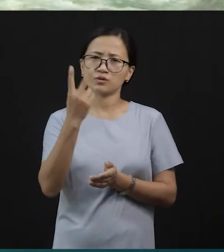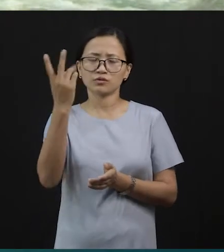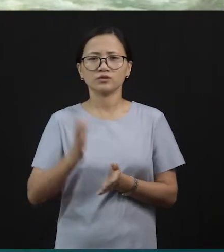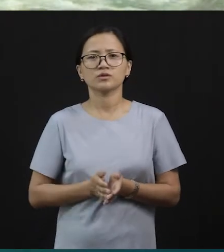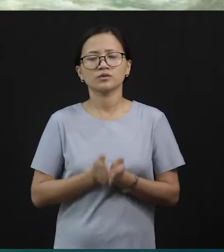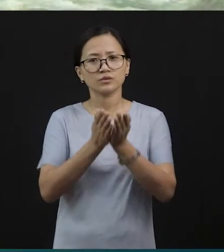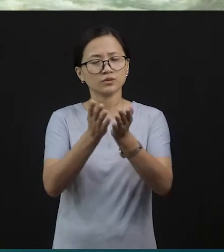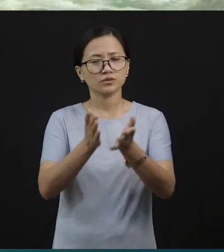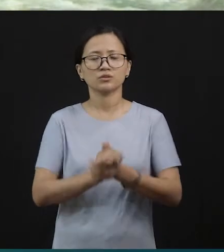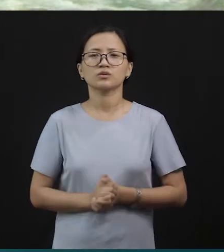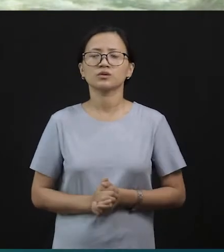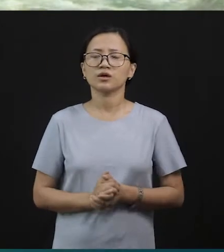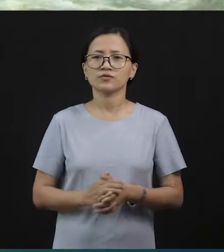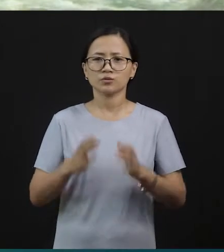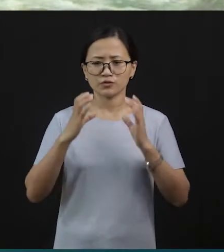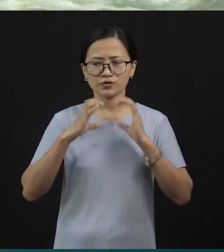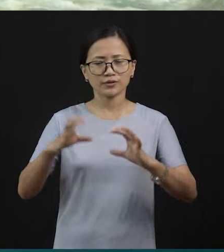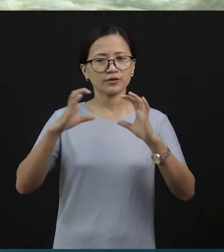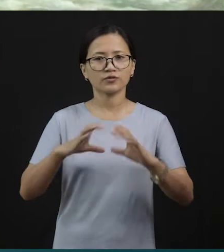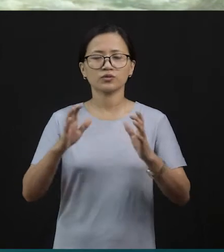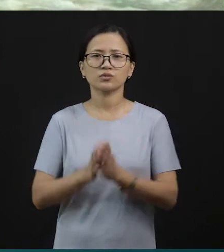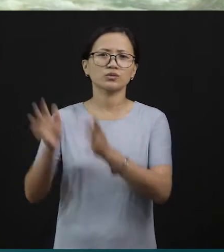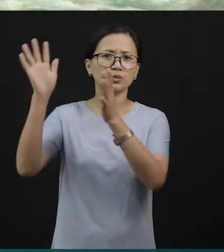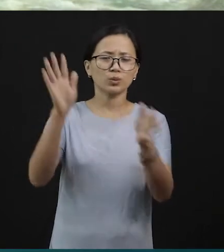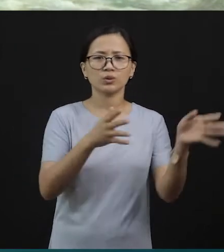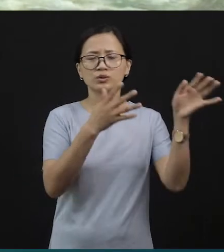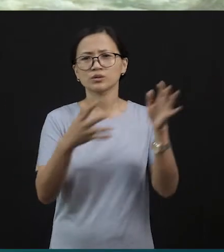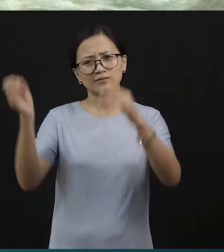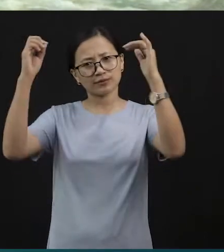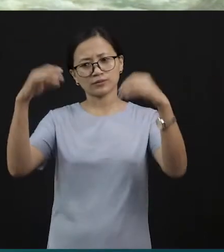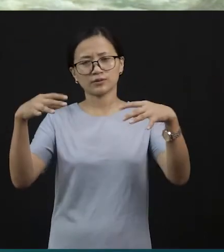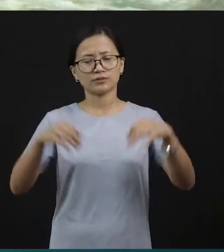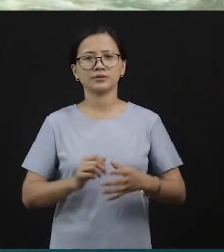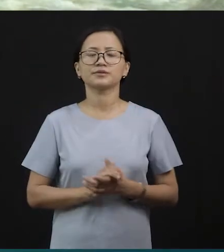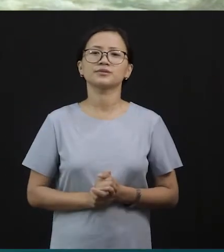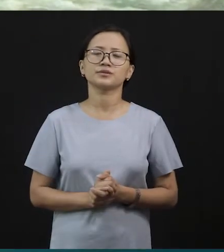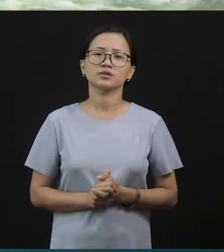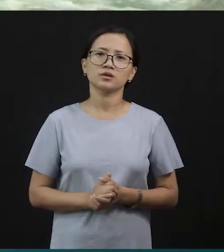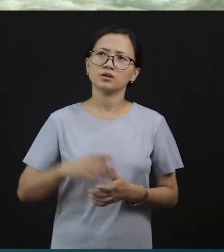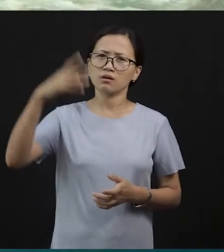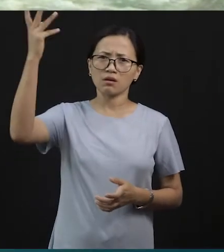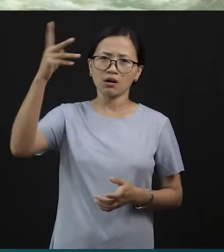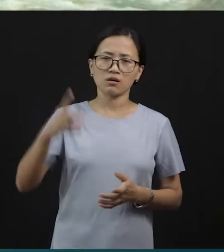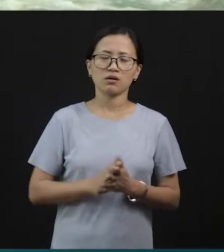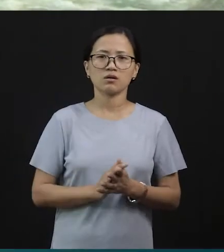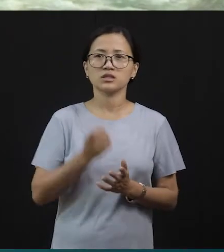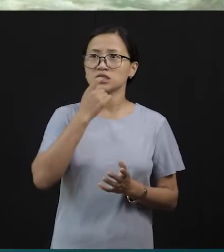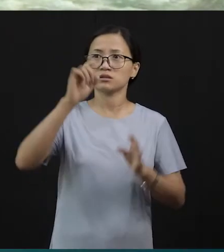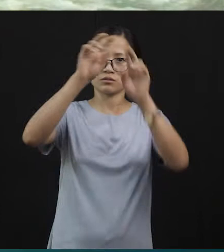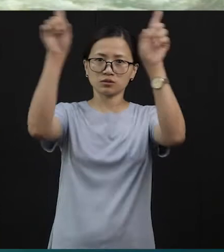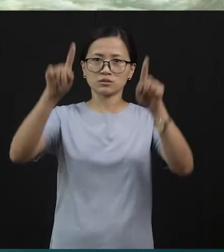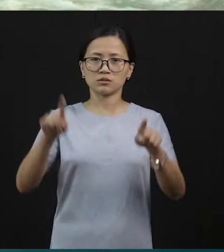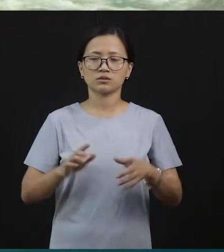very careful of storms. You know what is a storm, right? Rains, winds accompanied by lightning, thunder, all those things come